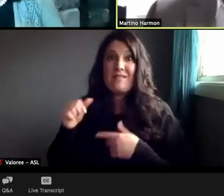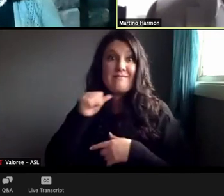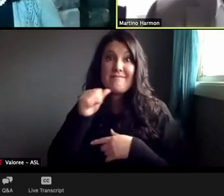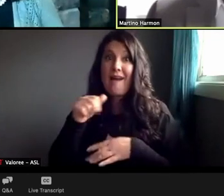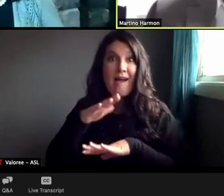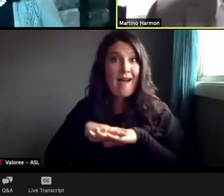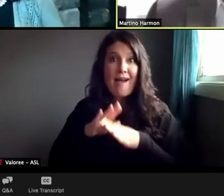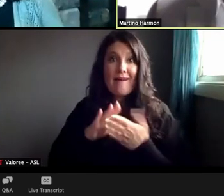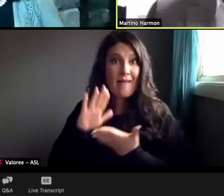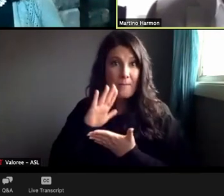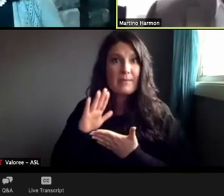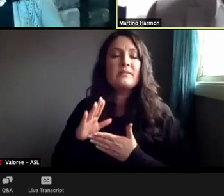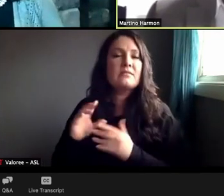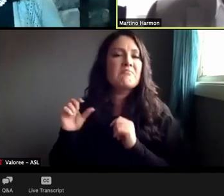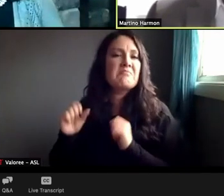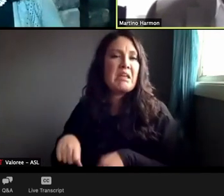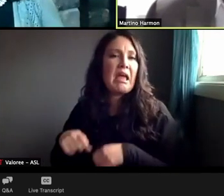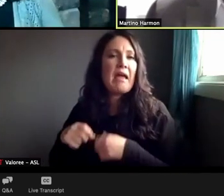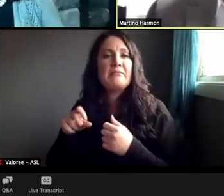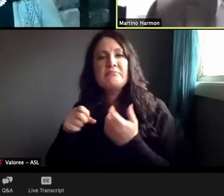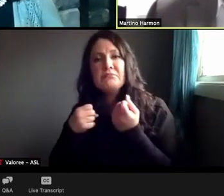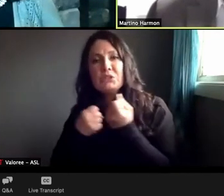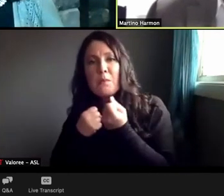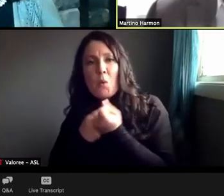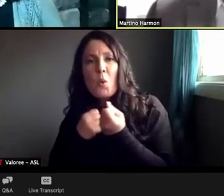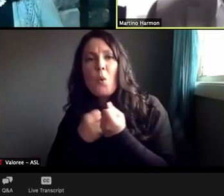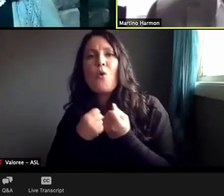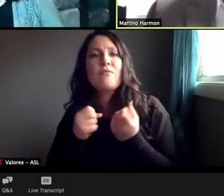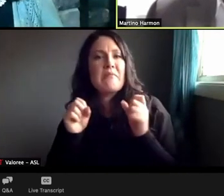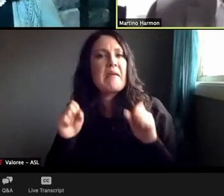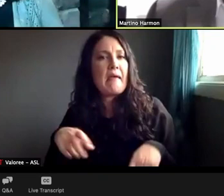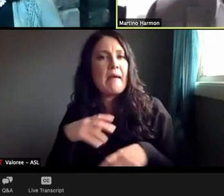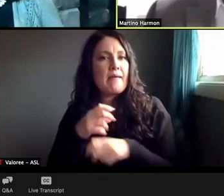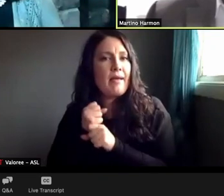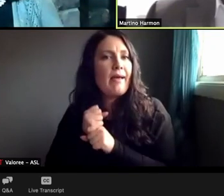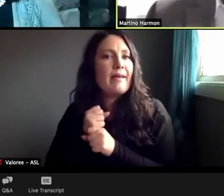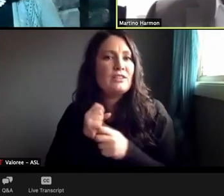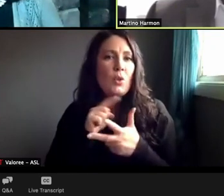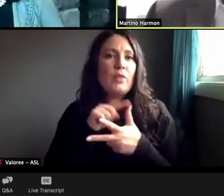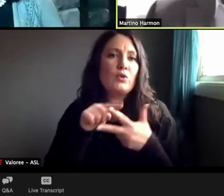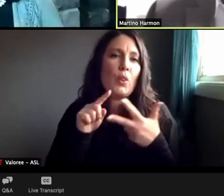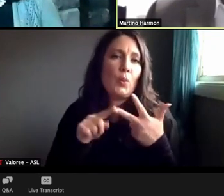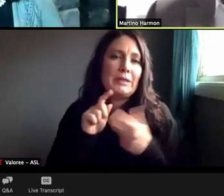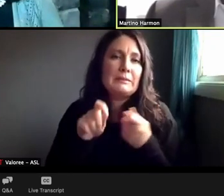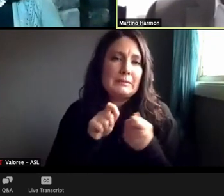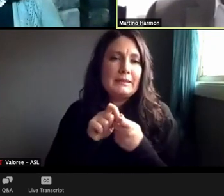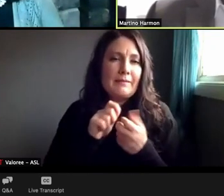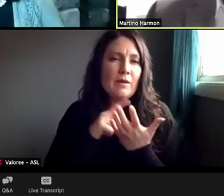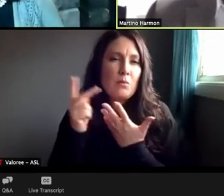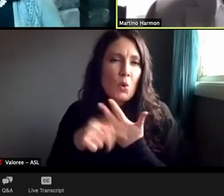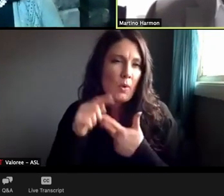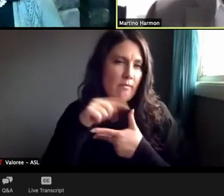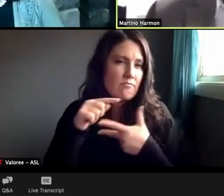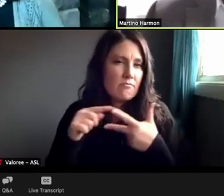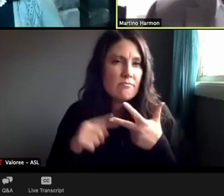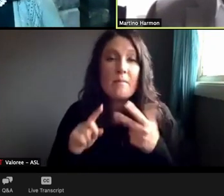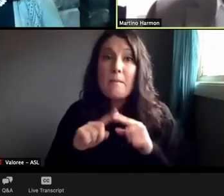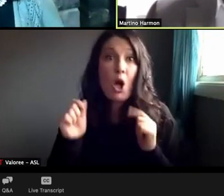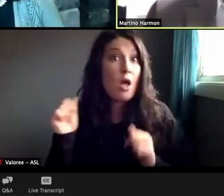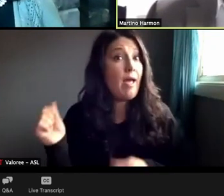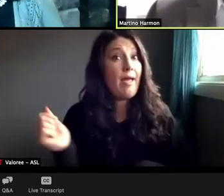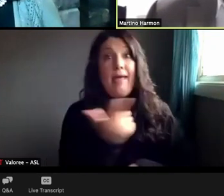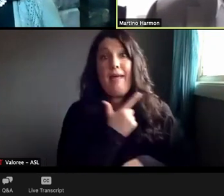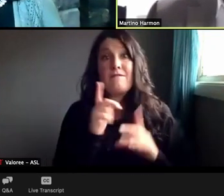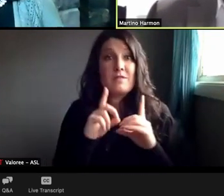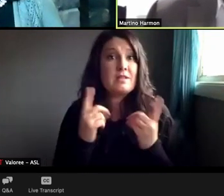get supported in a variety of different ways. So those are three specific programs or departments, but every department within student life,